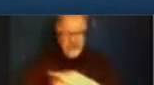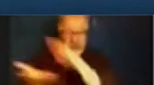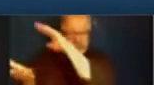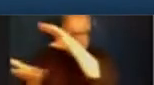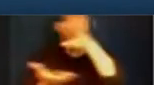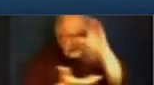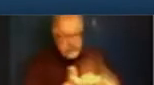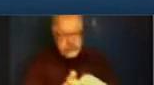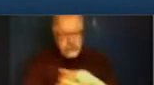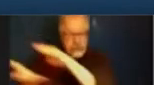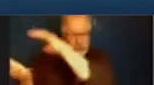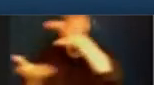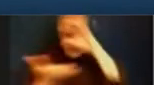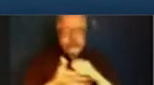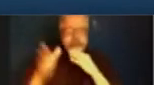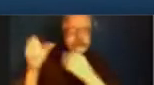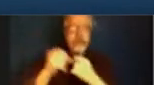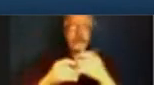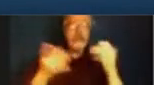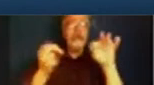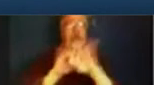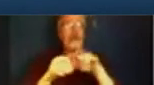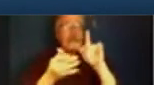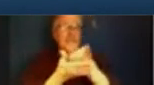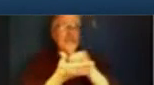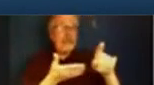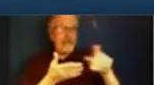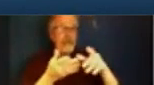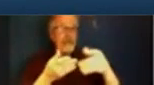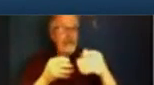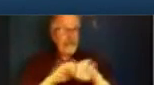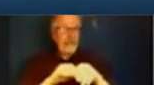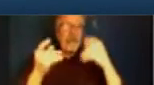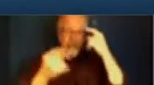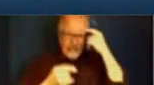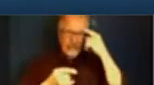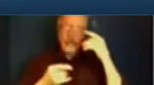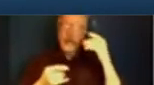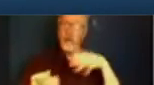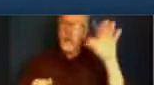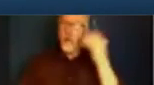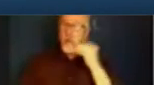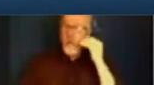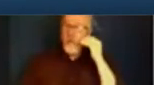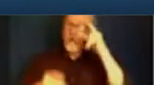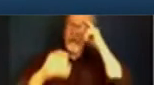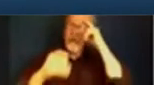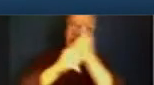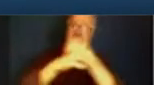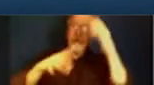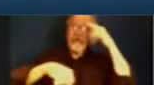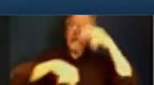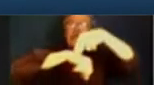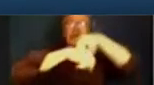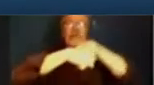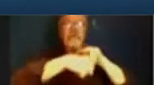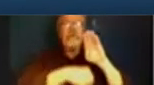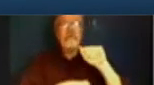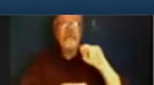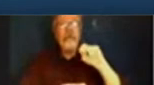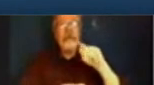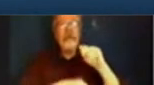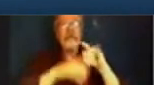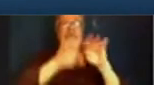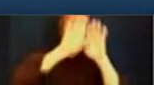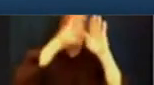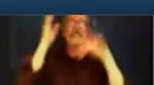at-home test, is to think of it like Band-Aids in your medicine cabinet. You don't go buy a Band-Aid when you cut yourself chopping vegetables in the